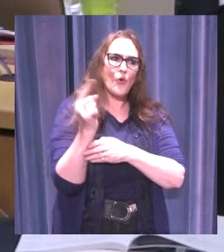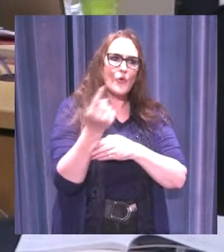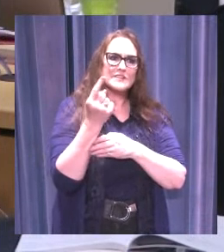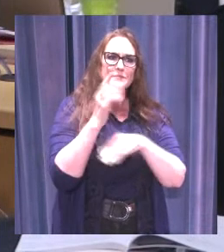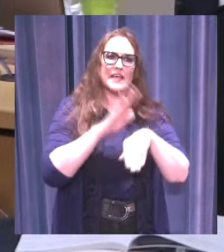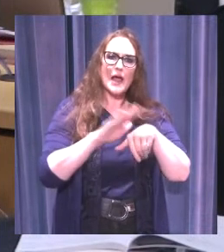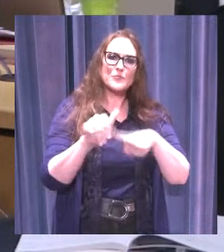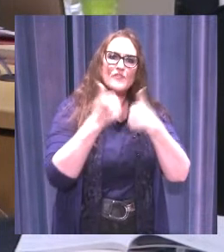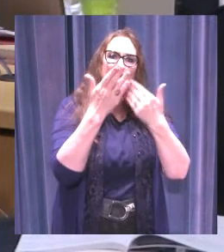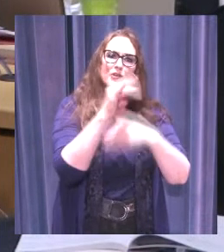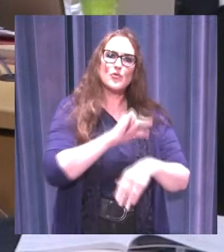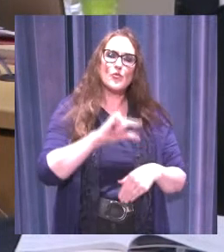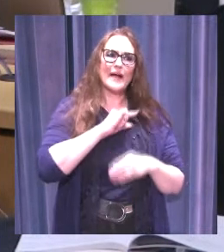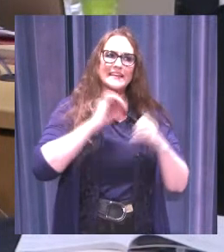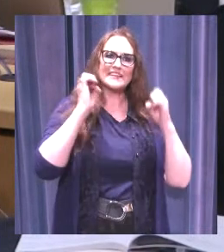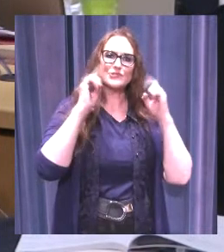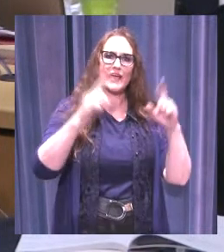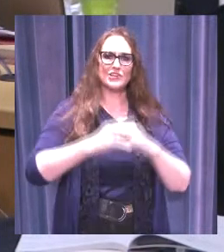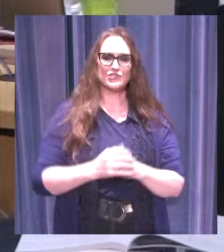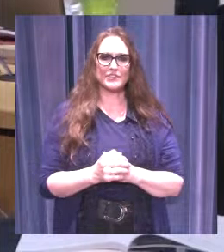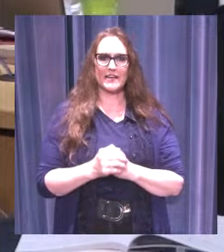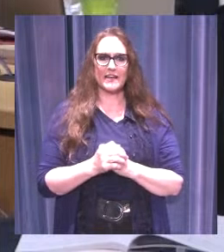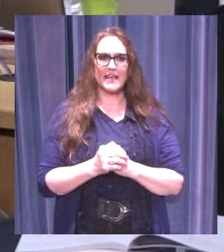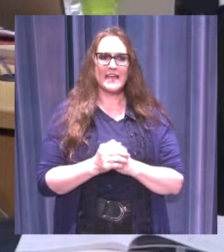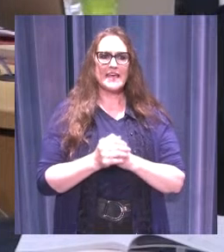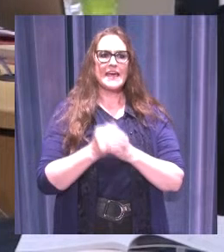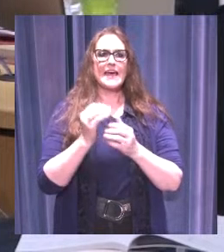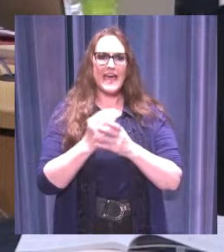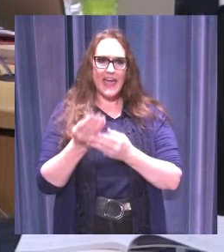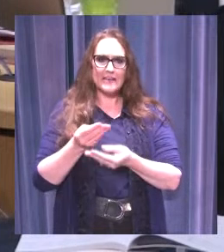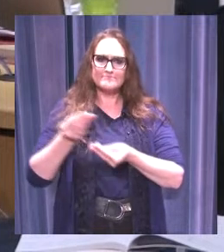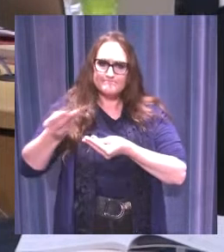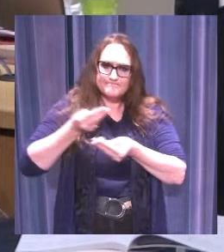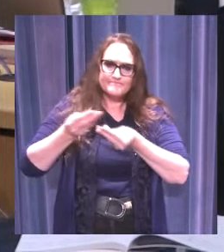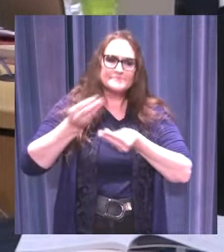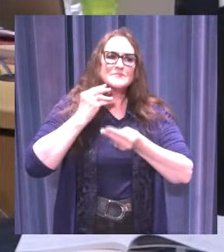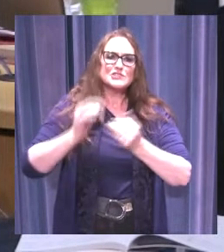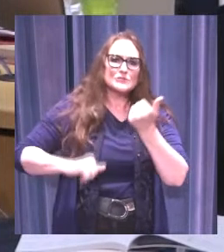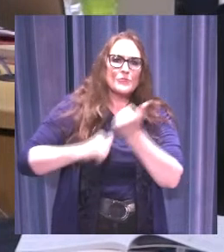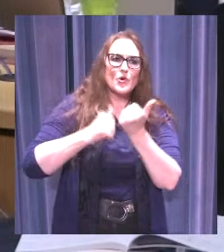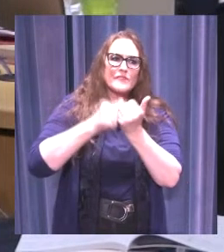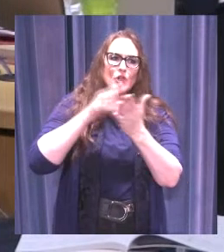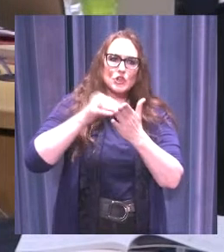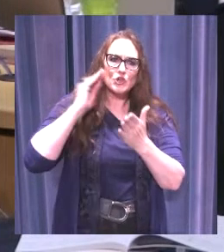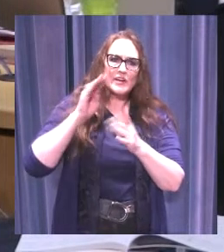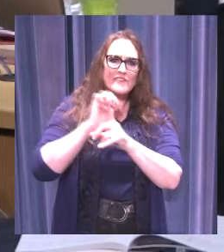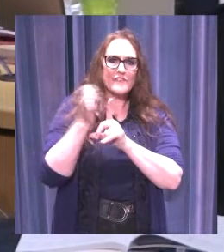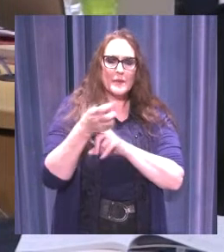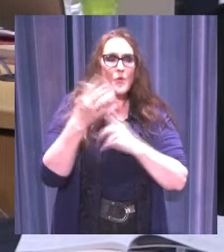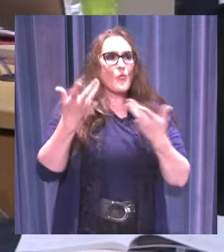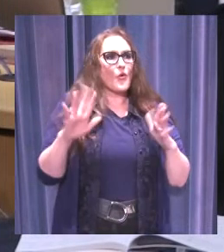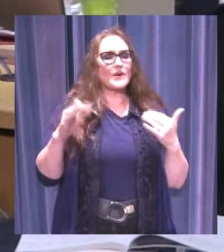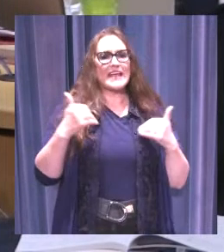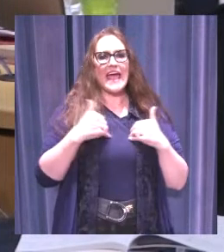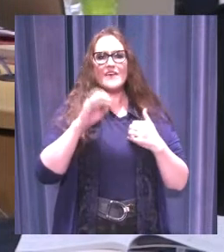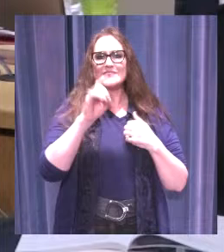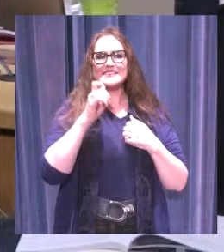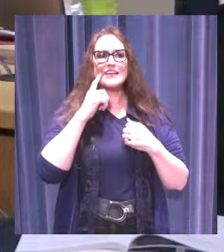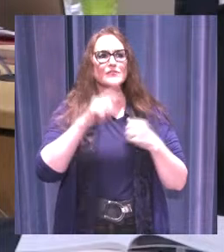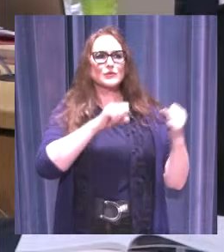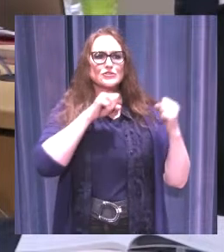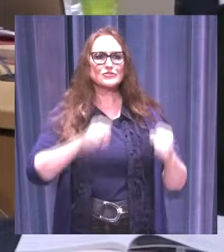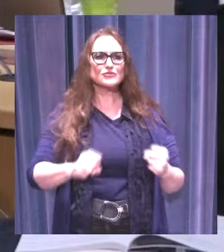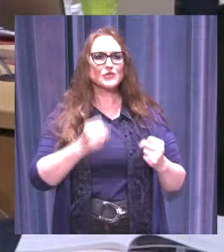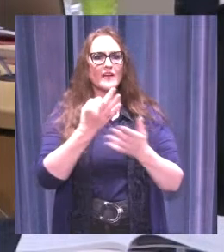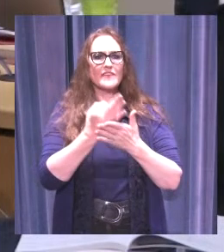on providing quality education and fostering a supportive learning environment. We already have an executive with strong financial